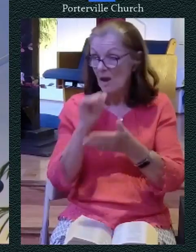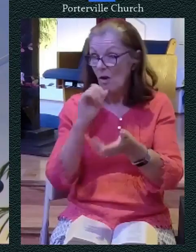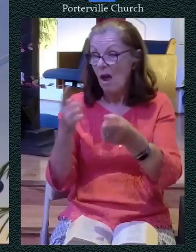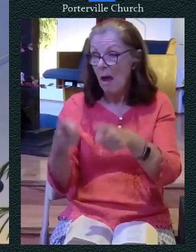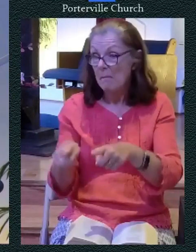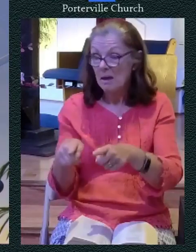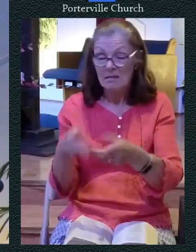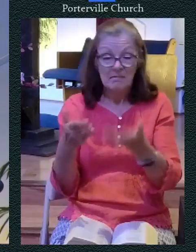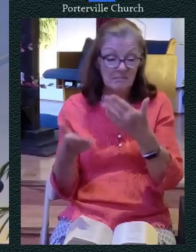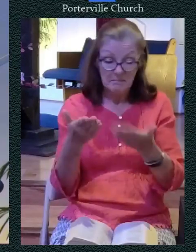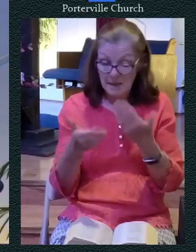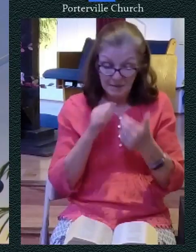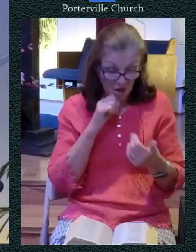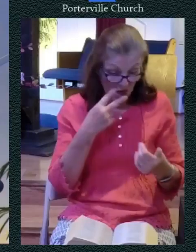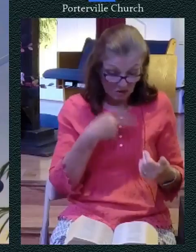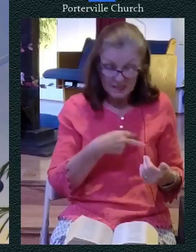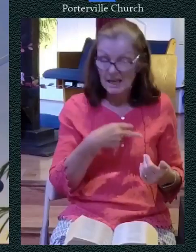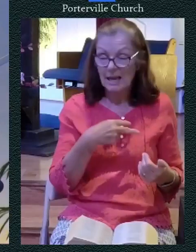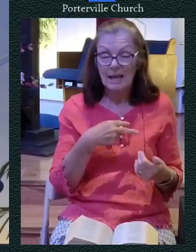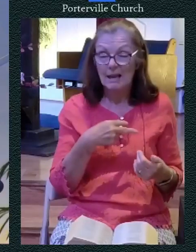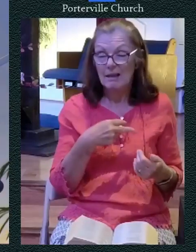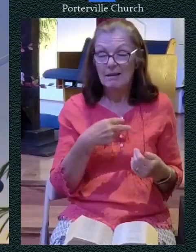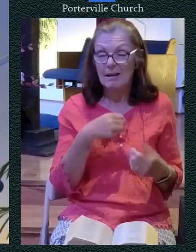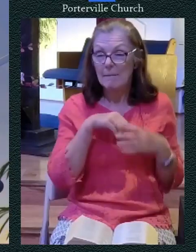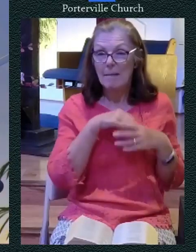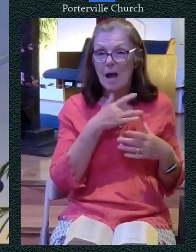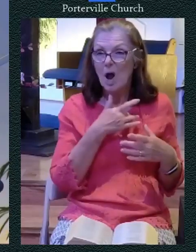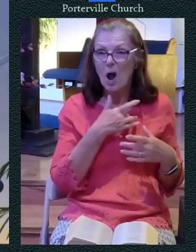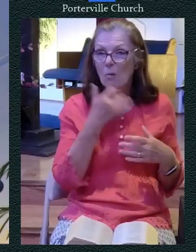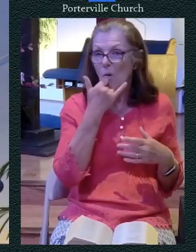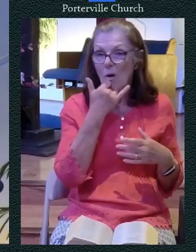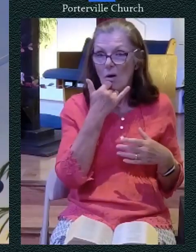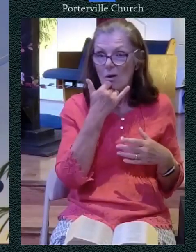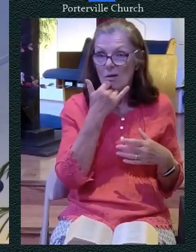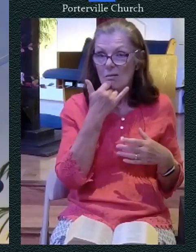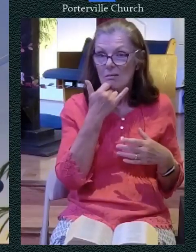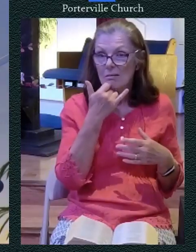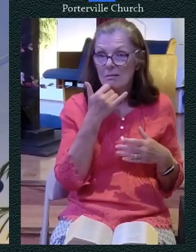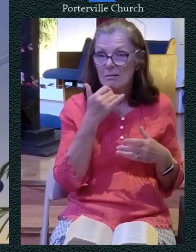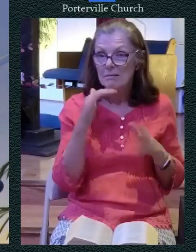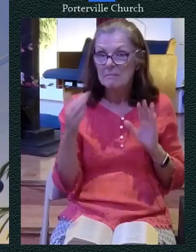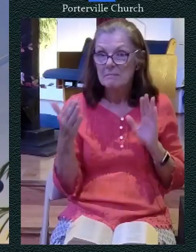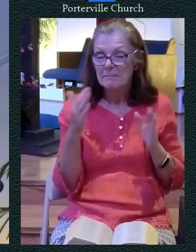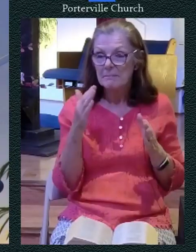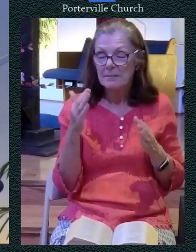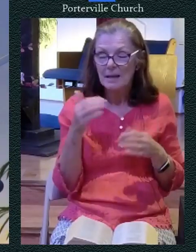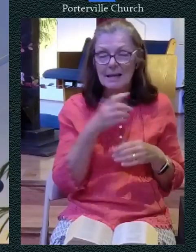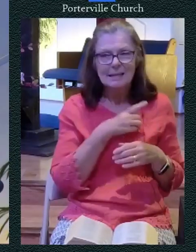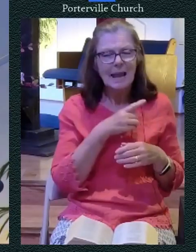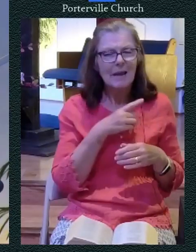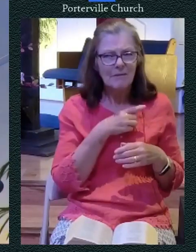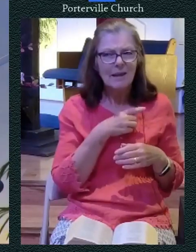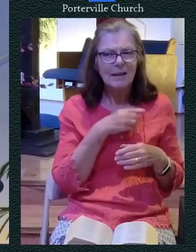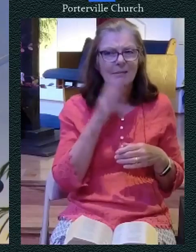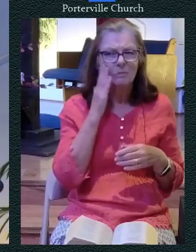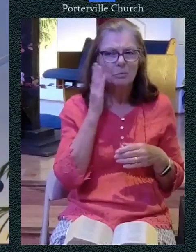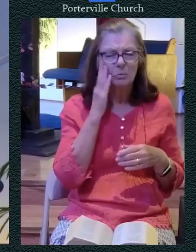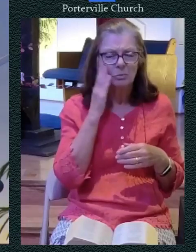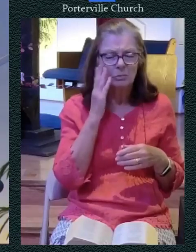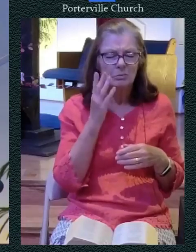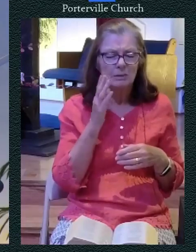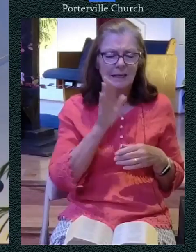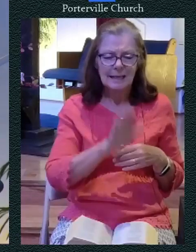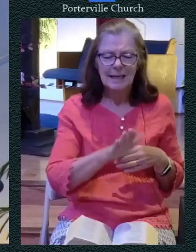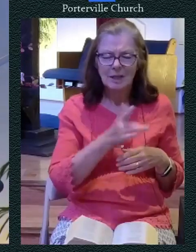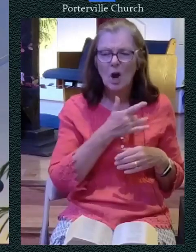So that's what I see in this first section of his prayer. He's conscious. He's aware. Something's not right in me. Lord, I need